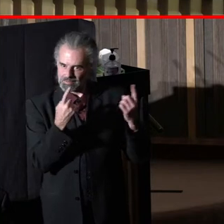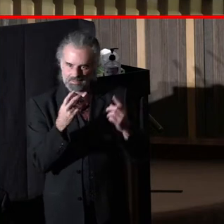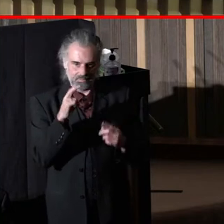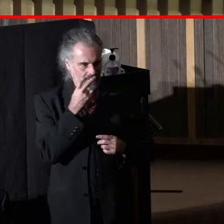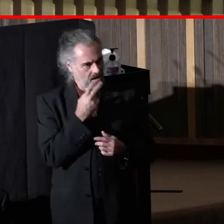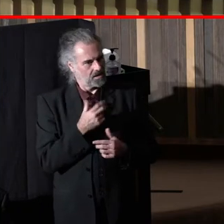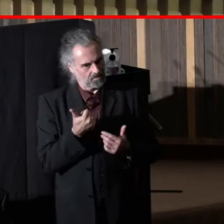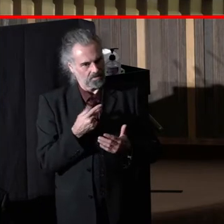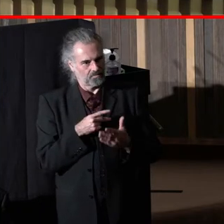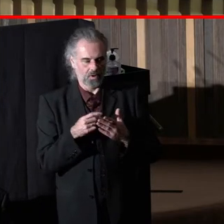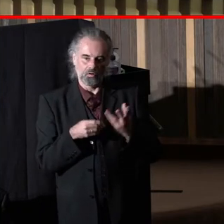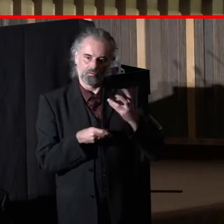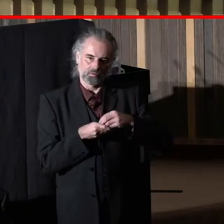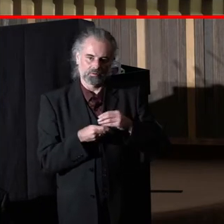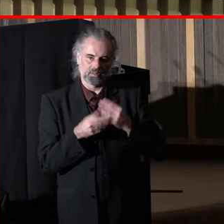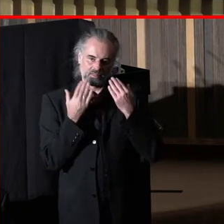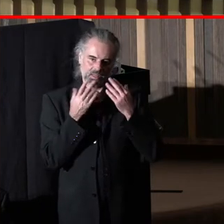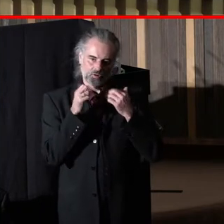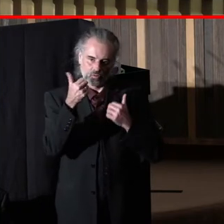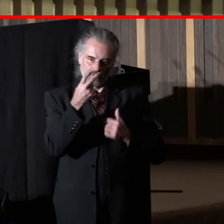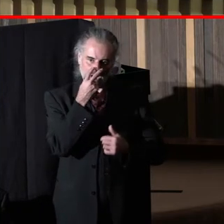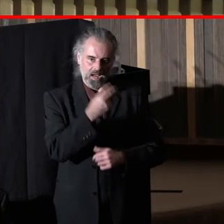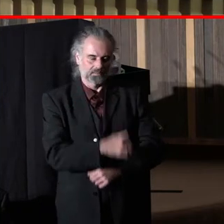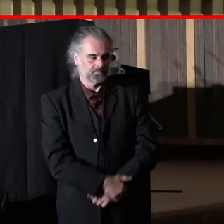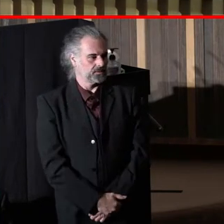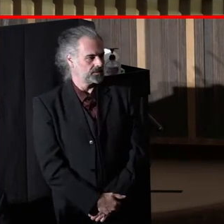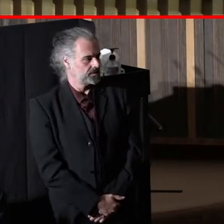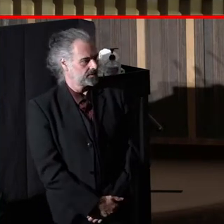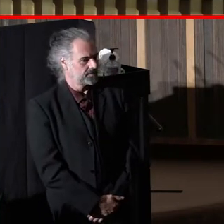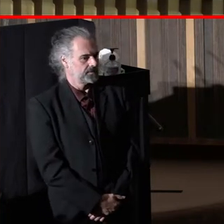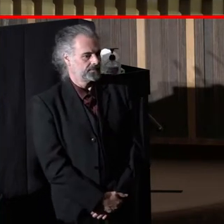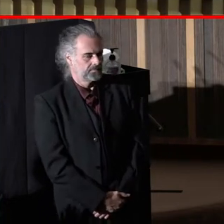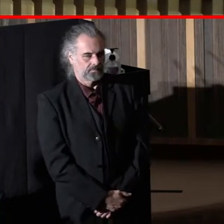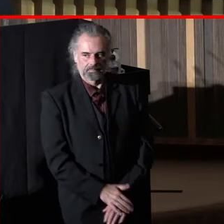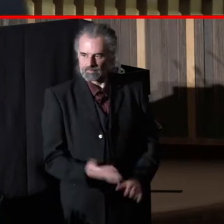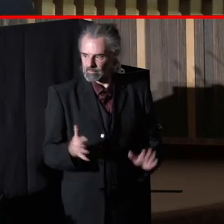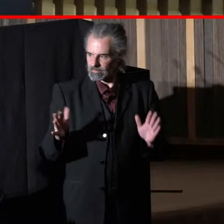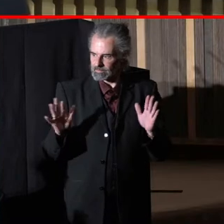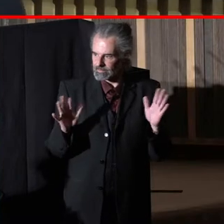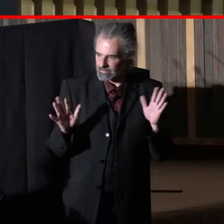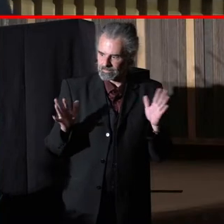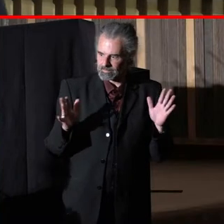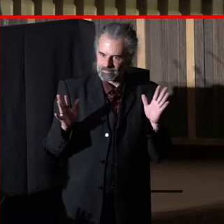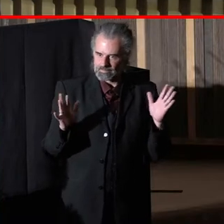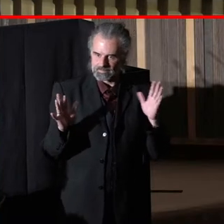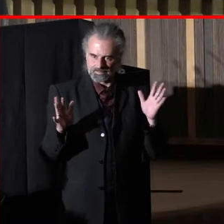coming along tonight, being part of this special event, and good night.